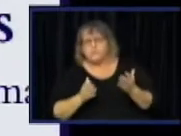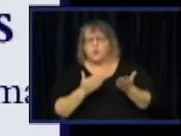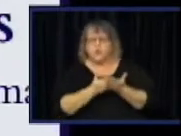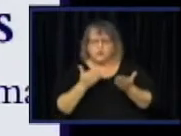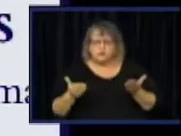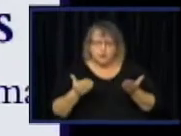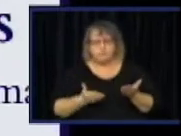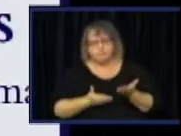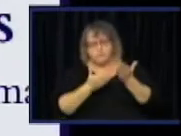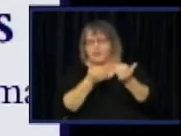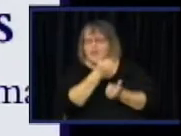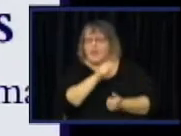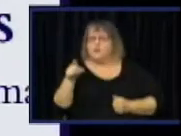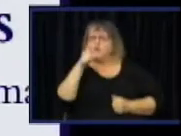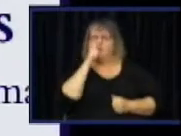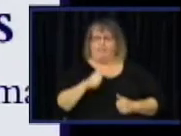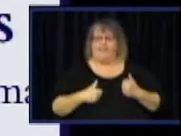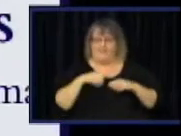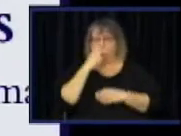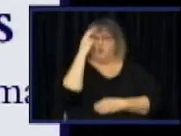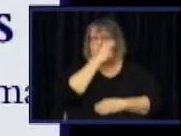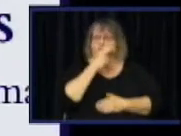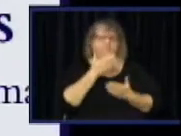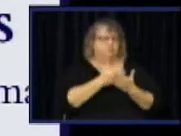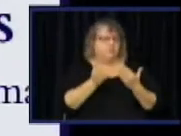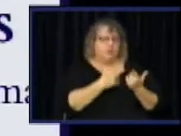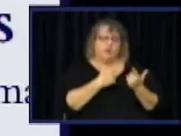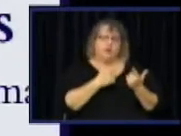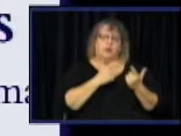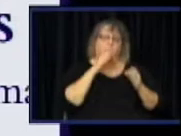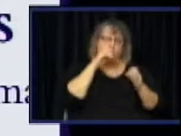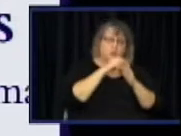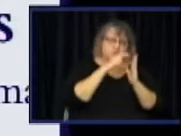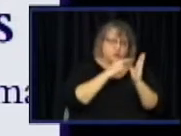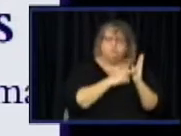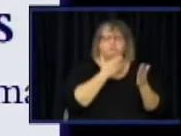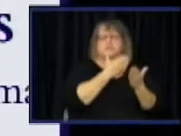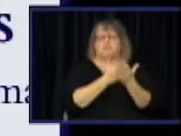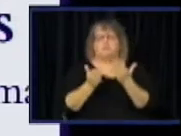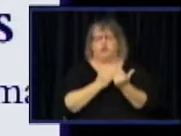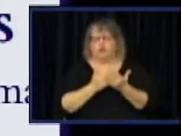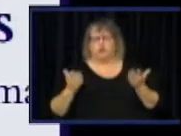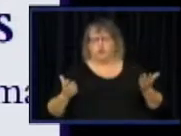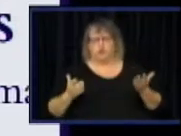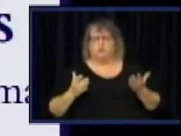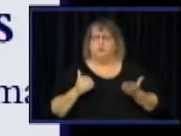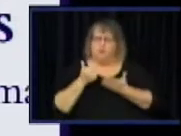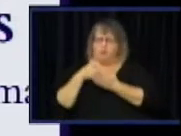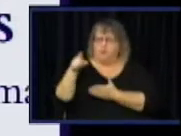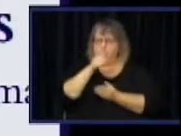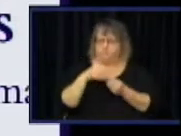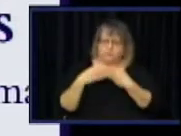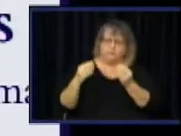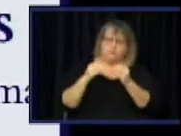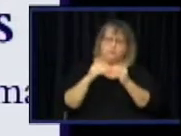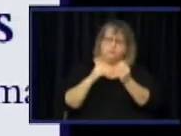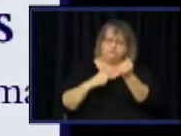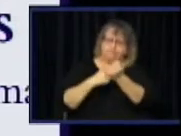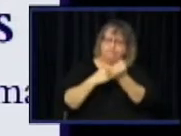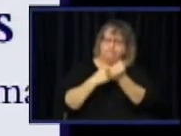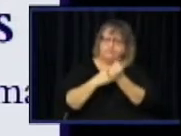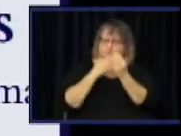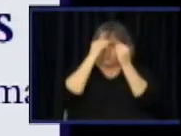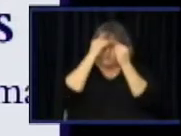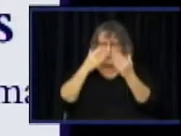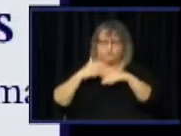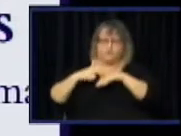information for any Hawaii resident, whether they choose to be in the registry or not, to help them, to give them the information